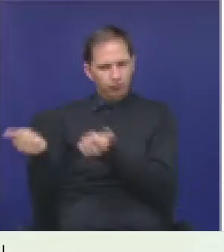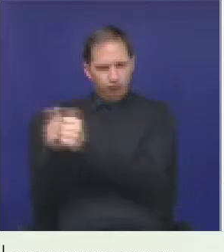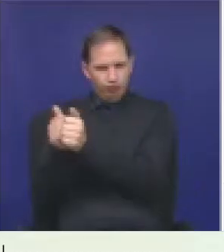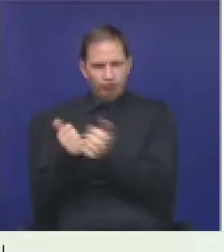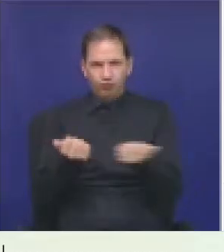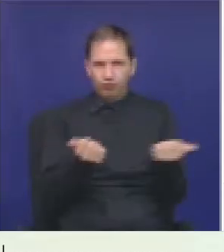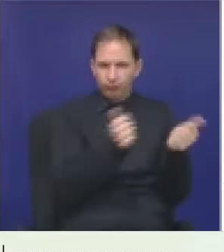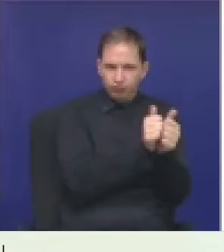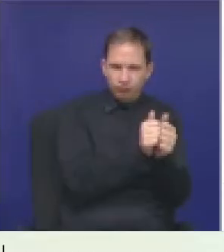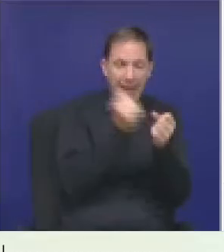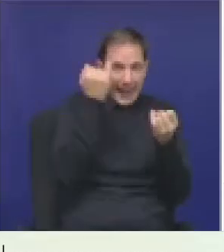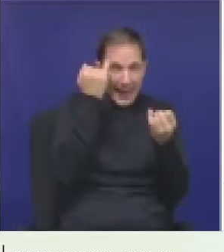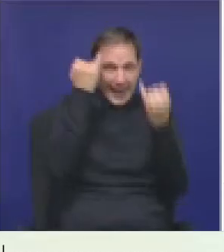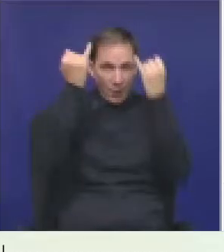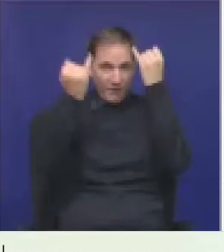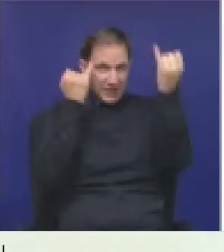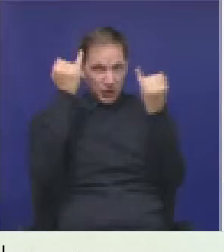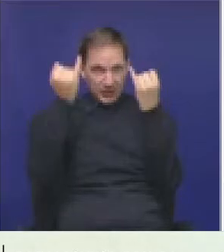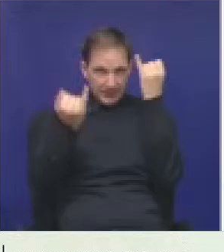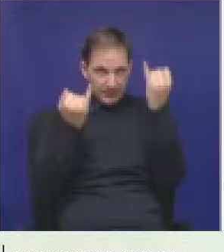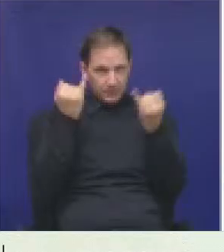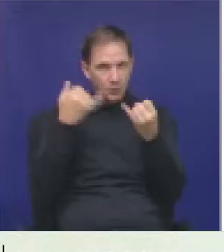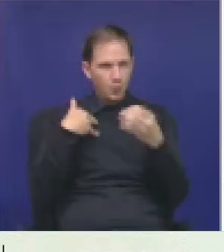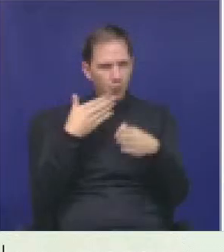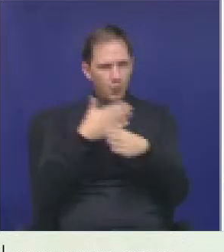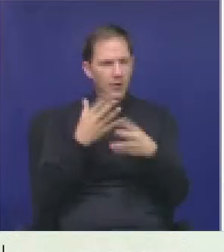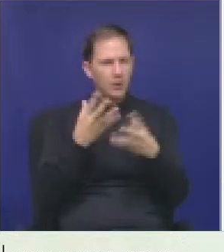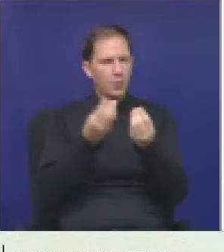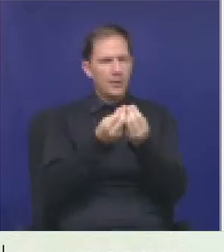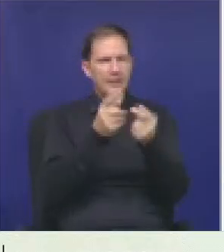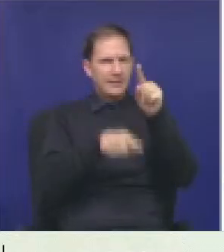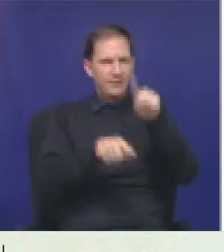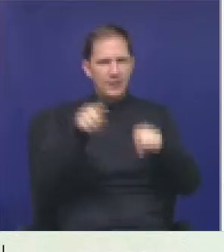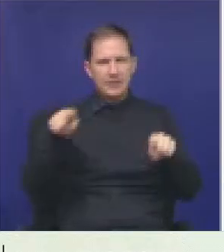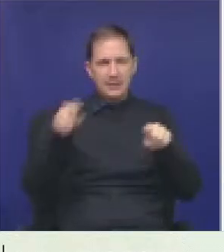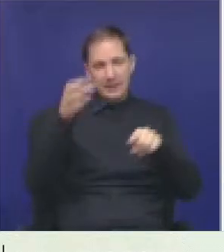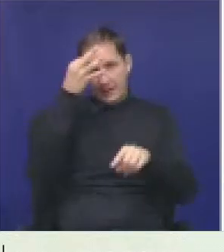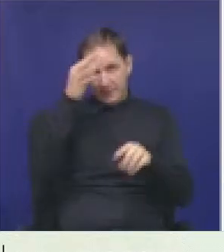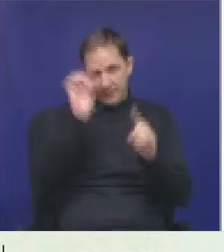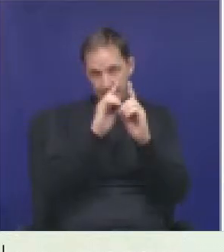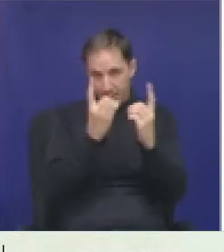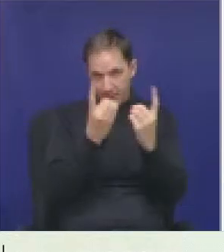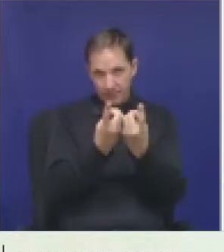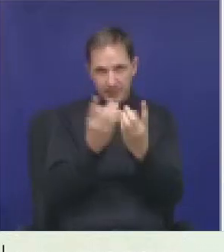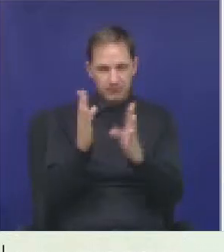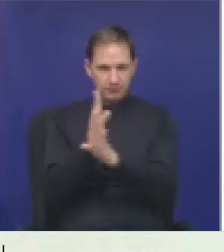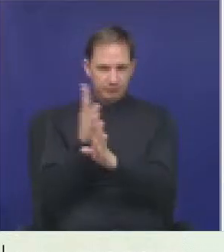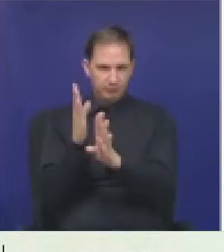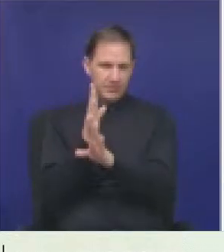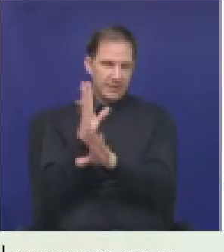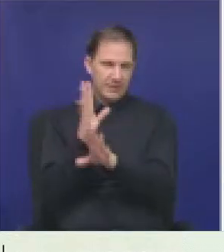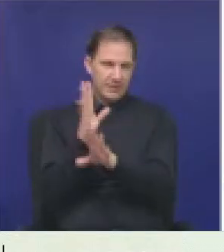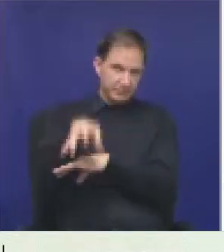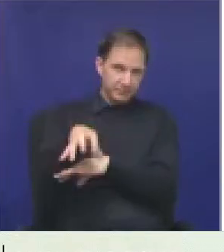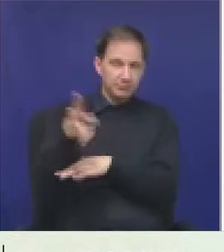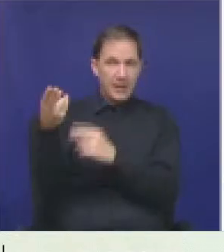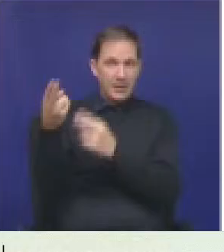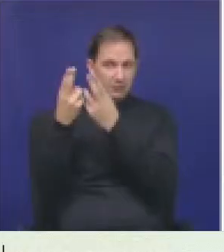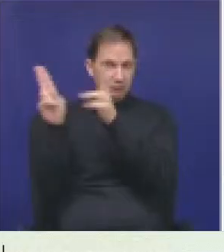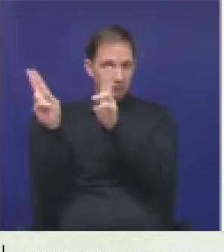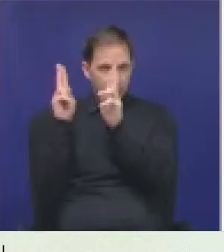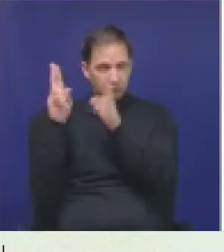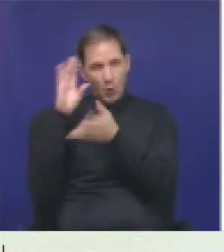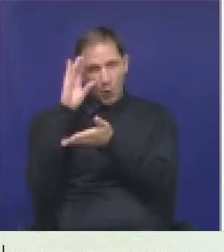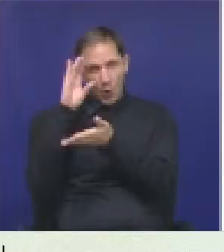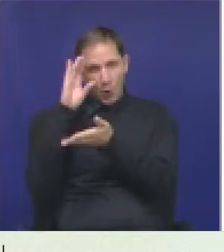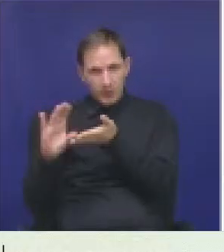innovation. Through strategic partnerships with other government departments, private sector entities, and academic institutions, we can create a robust